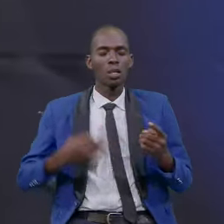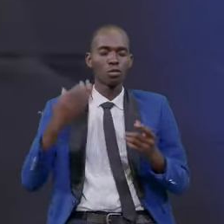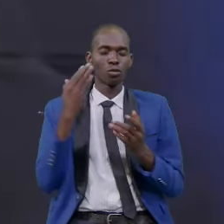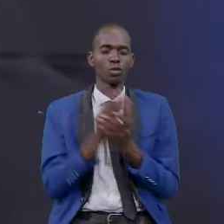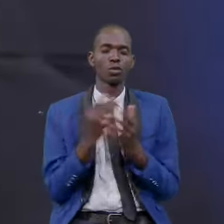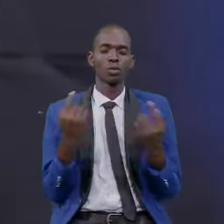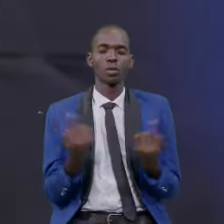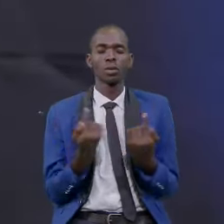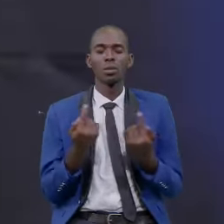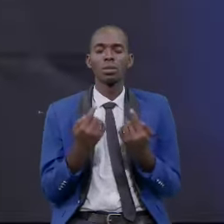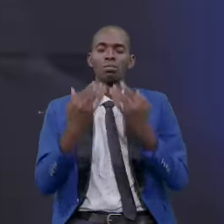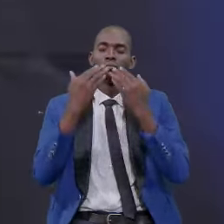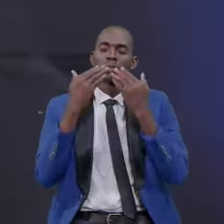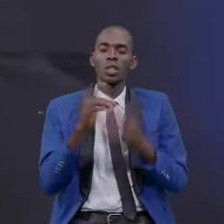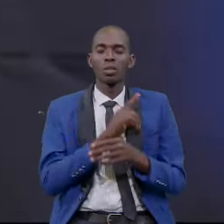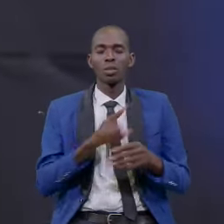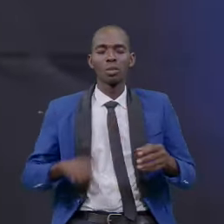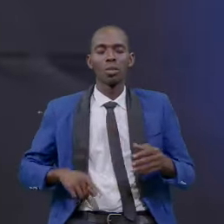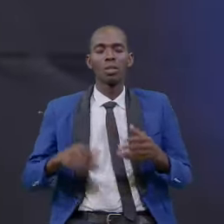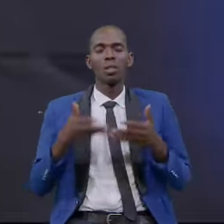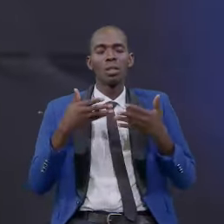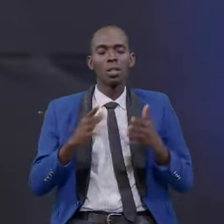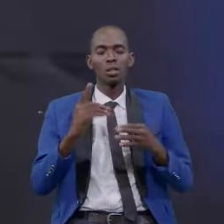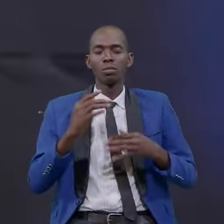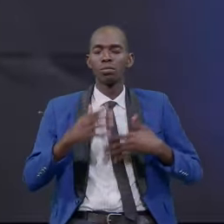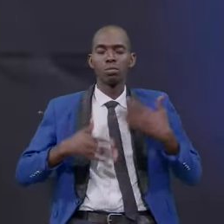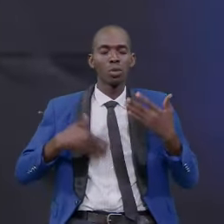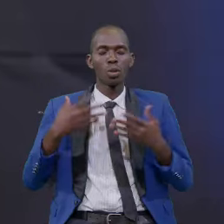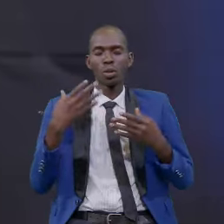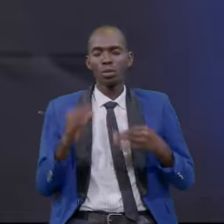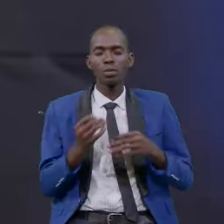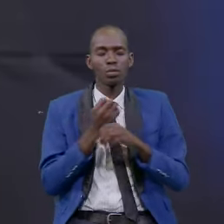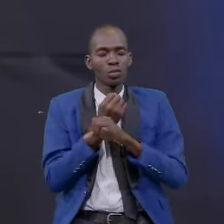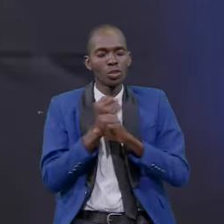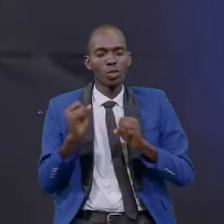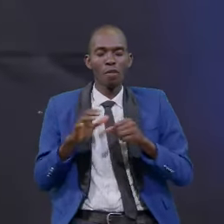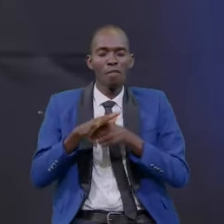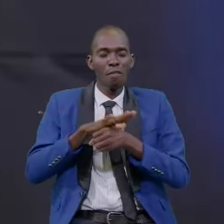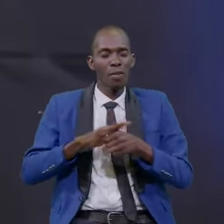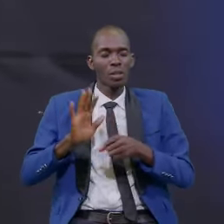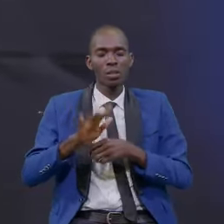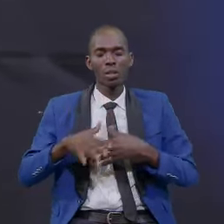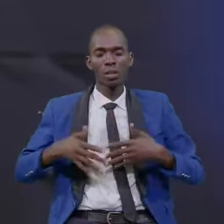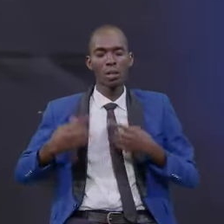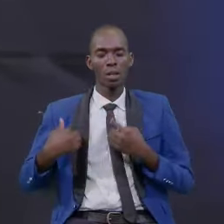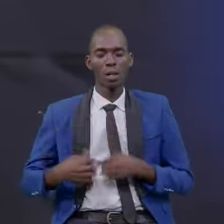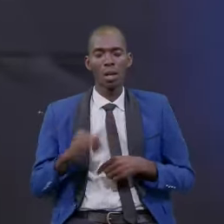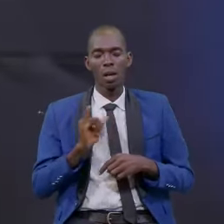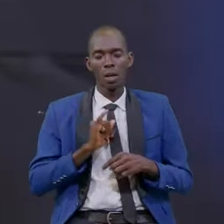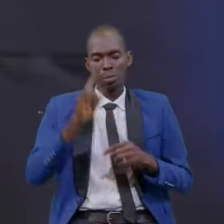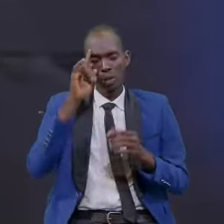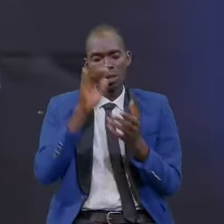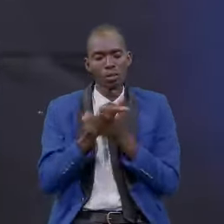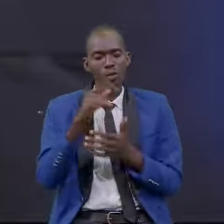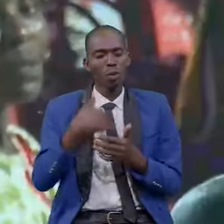Lord. Let the joy of salvation fill their heart. We believe you have answered. We believe you have done